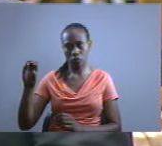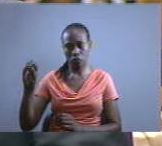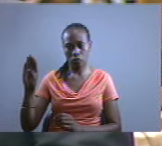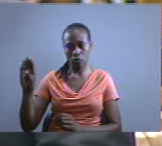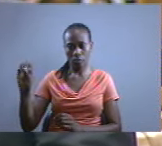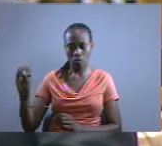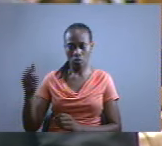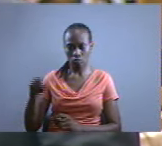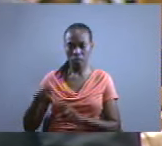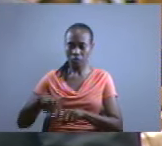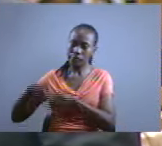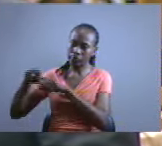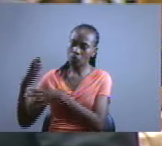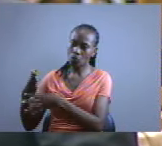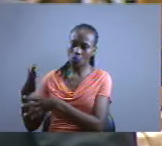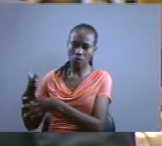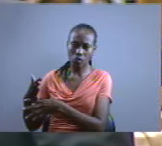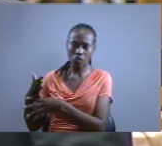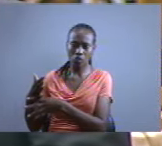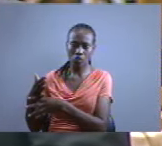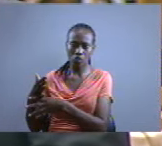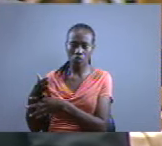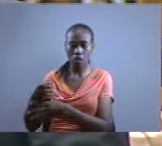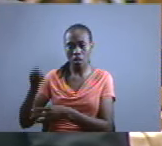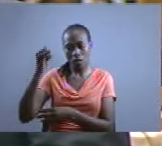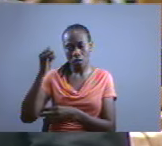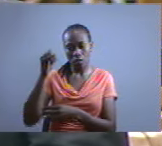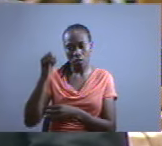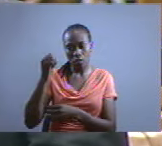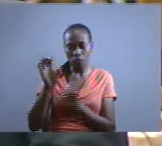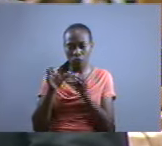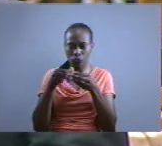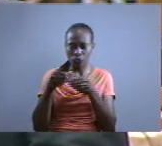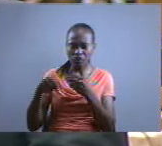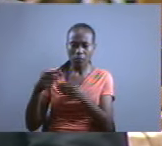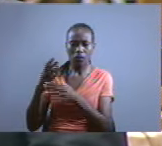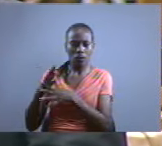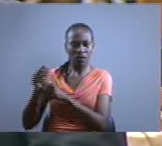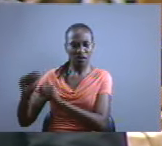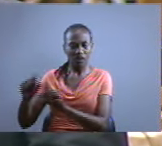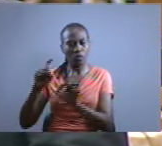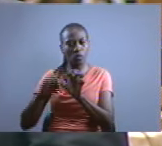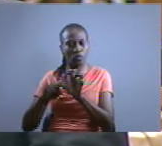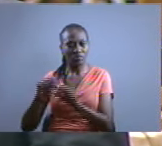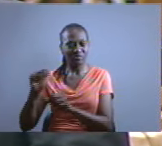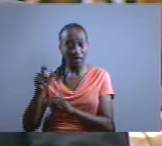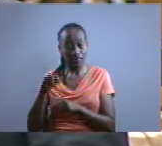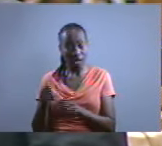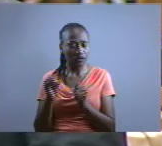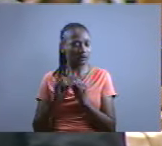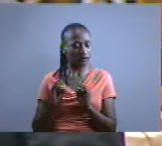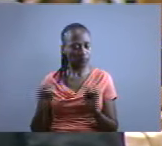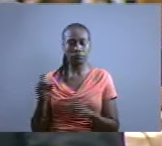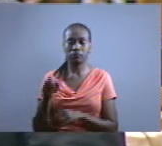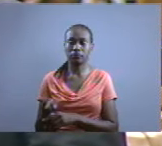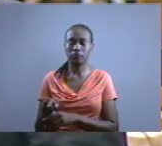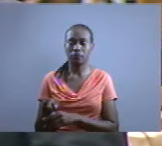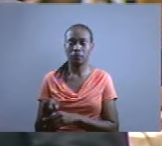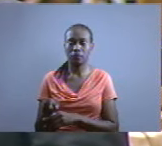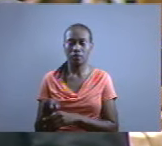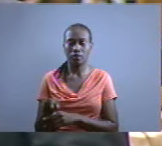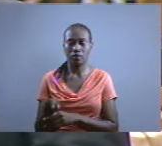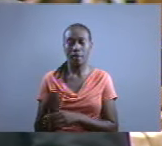misdaad-intelligensie-eenheid, oor teenstrydighede met sy kwalifikasies, is 'n ernstige vingerverwysing na die staat van disfunksionaliteit